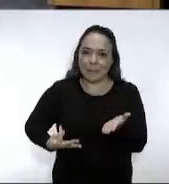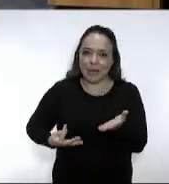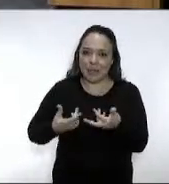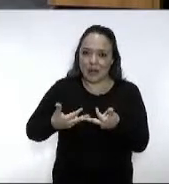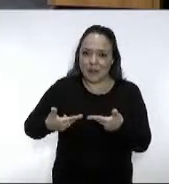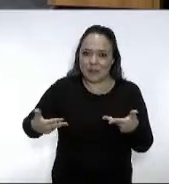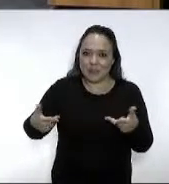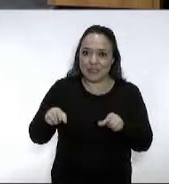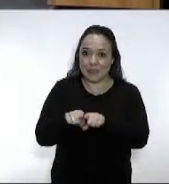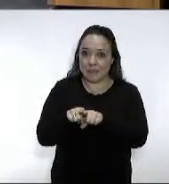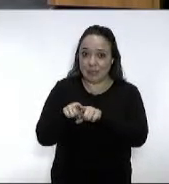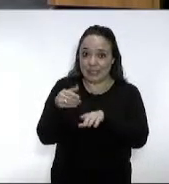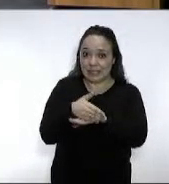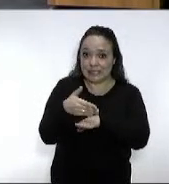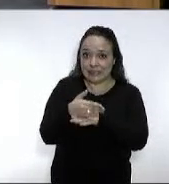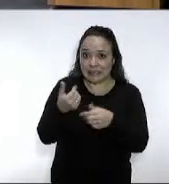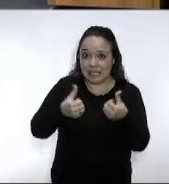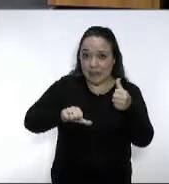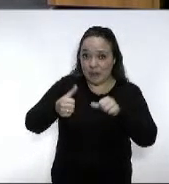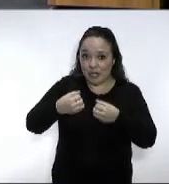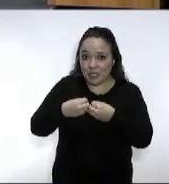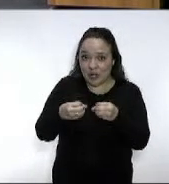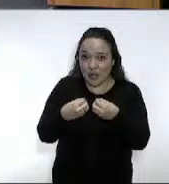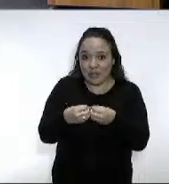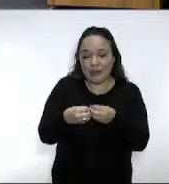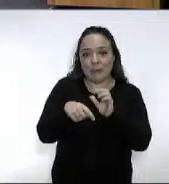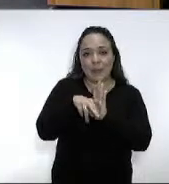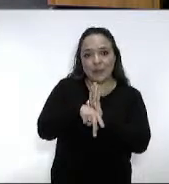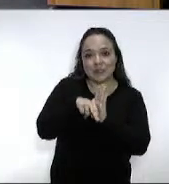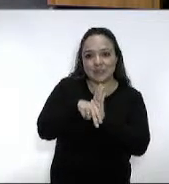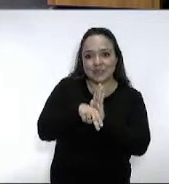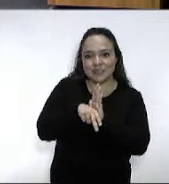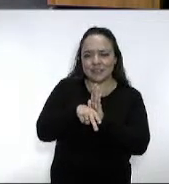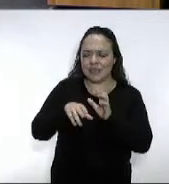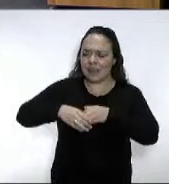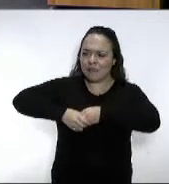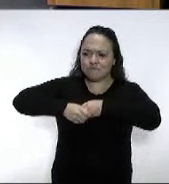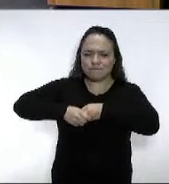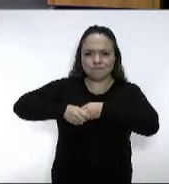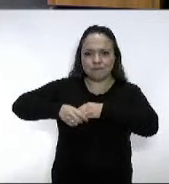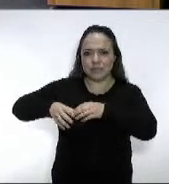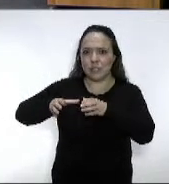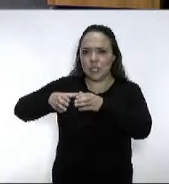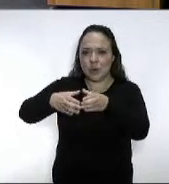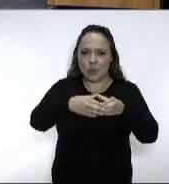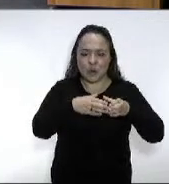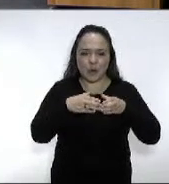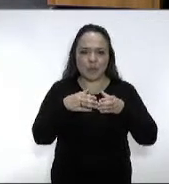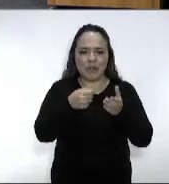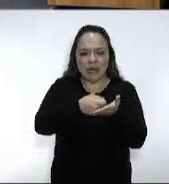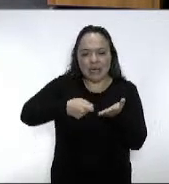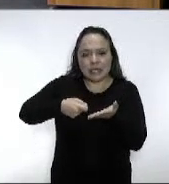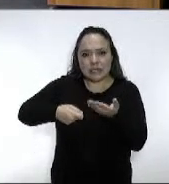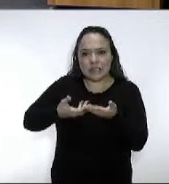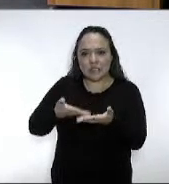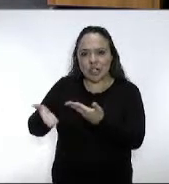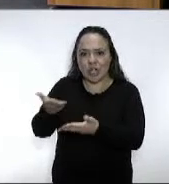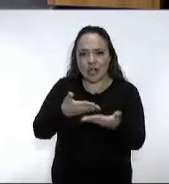valuable lessons in situations in which learning didn't seem to be present, but we always